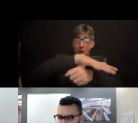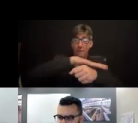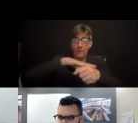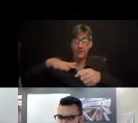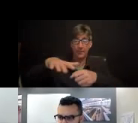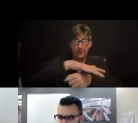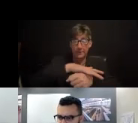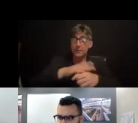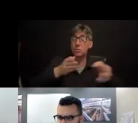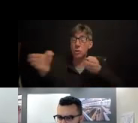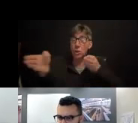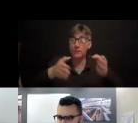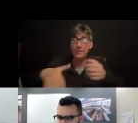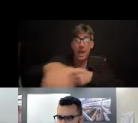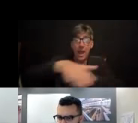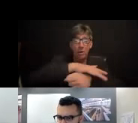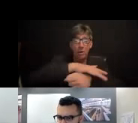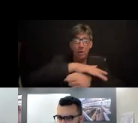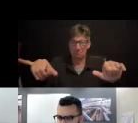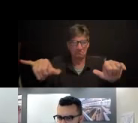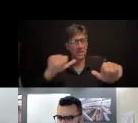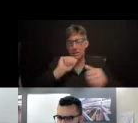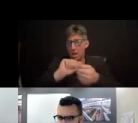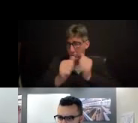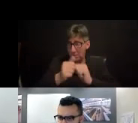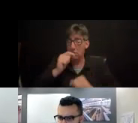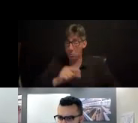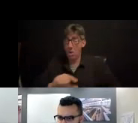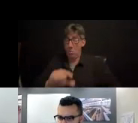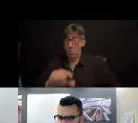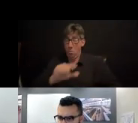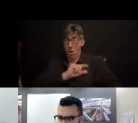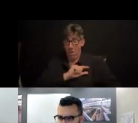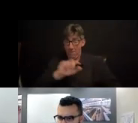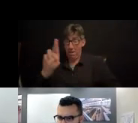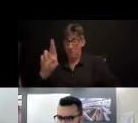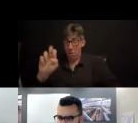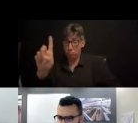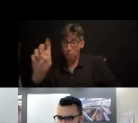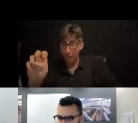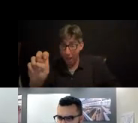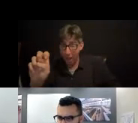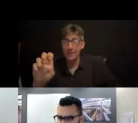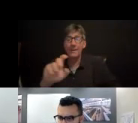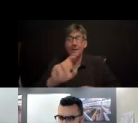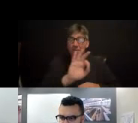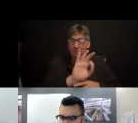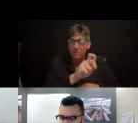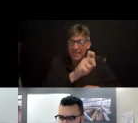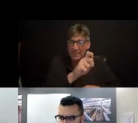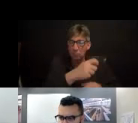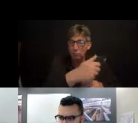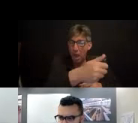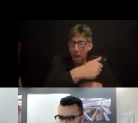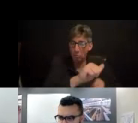is not changing. If people are eligible for the RIDE today, even though we are changing some of the fixed route service, they will still be eligible for the